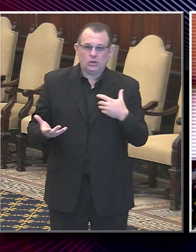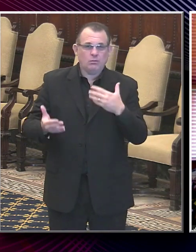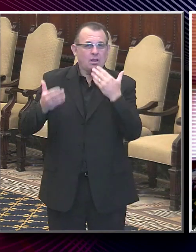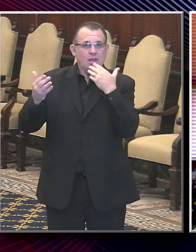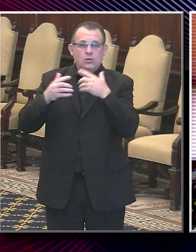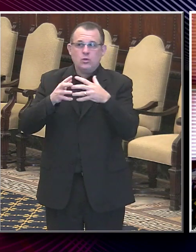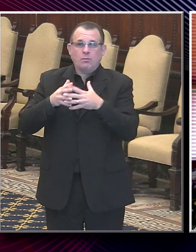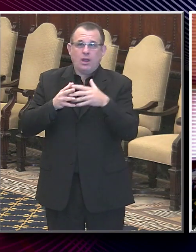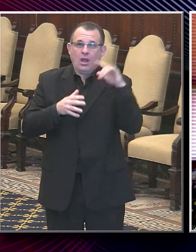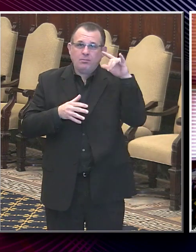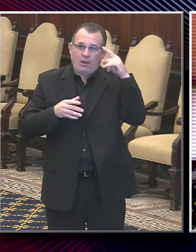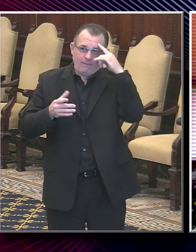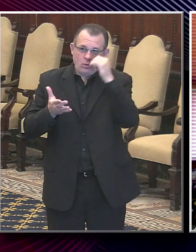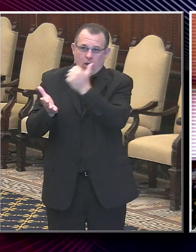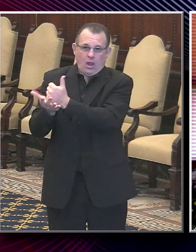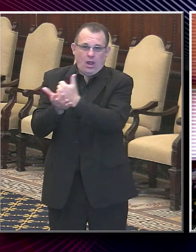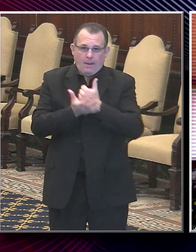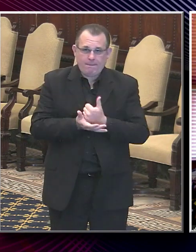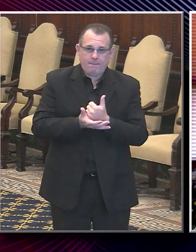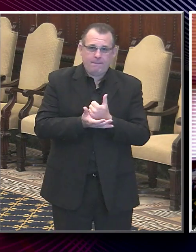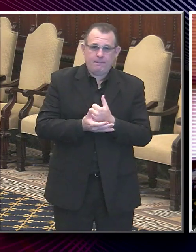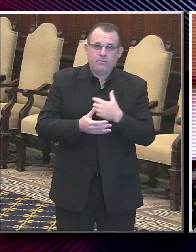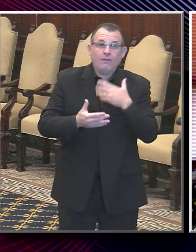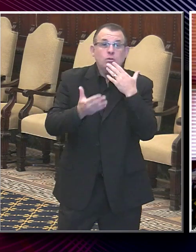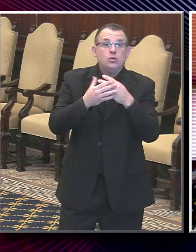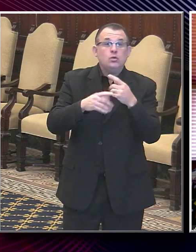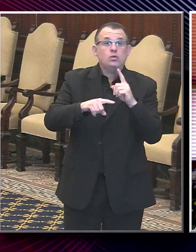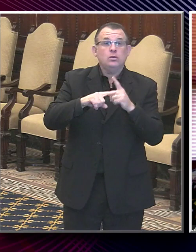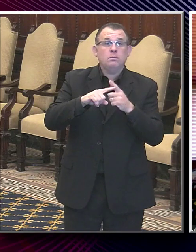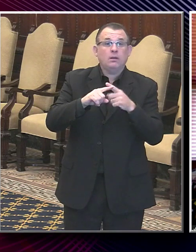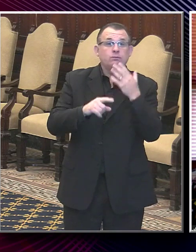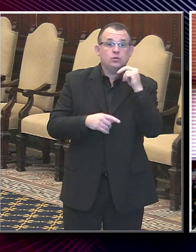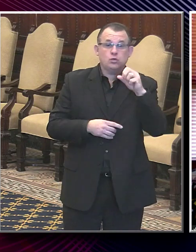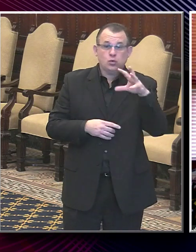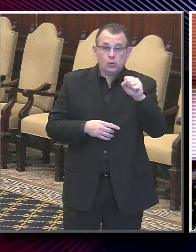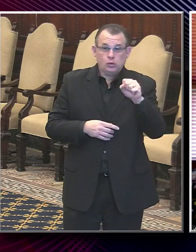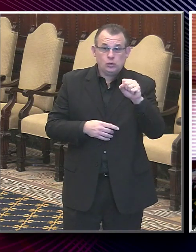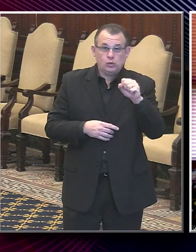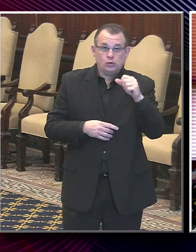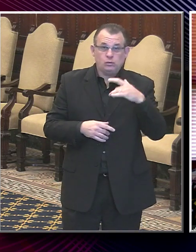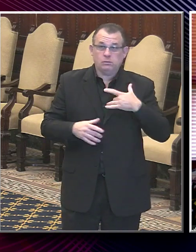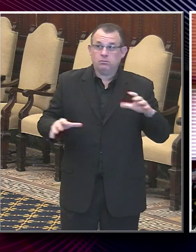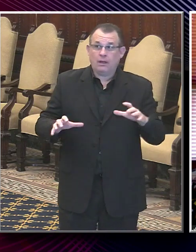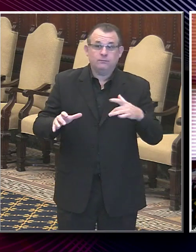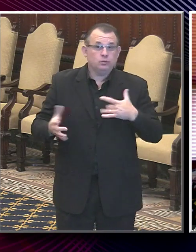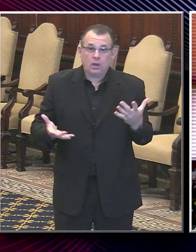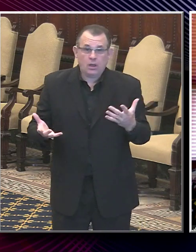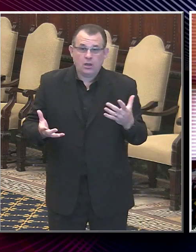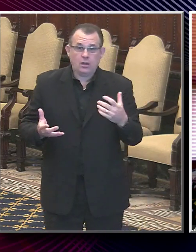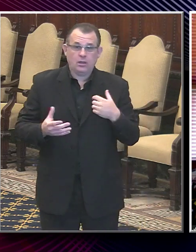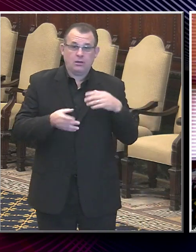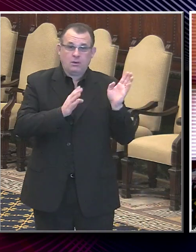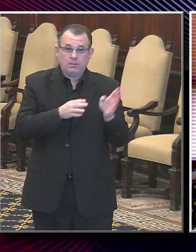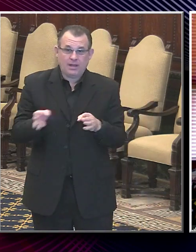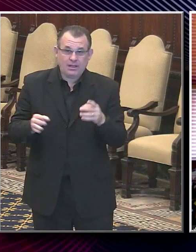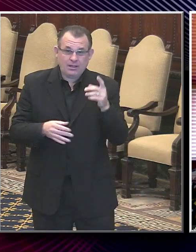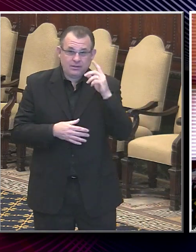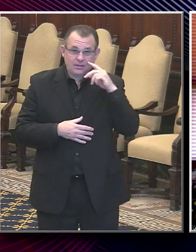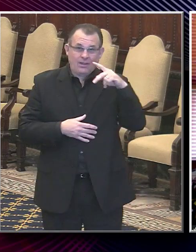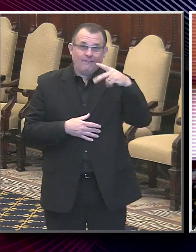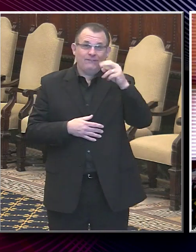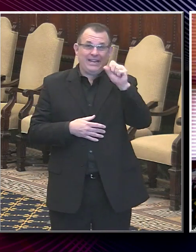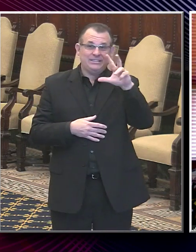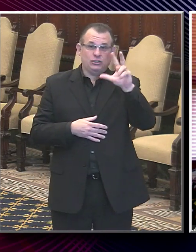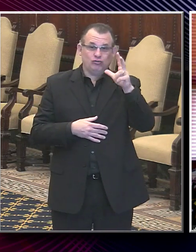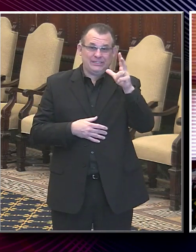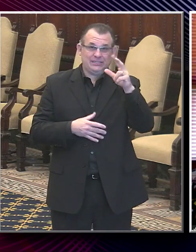I want to share some encouraging news as it relates to restrictions on business activity. As we continue to prepare for a phased reopening with the